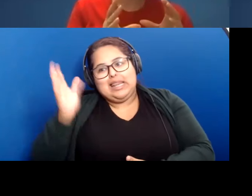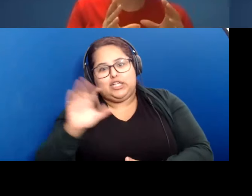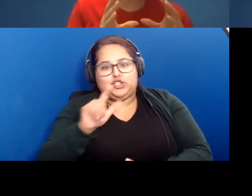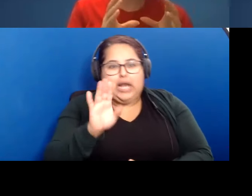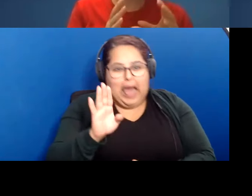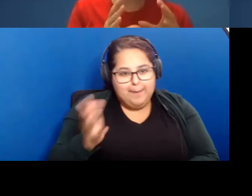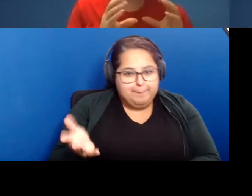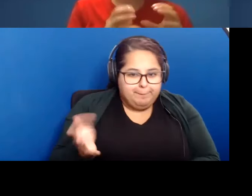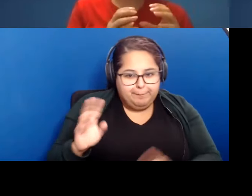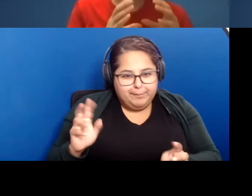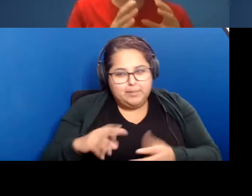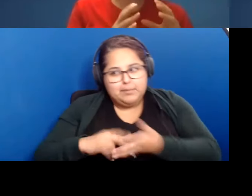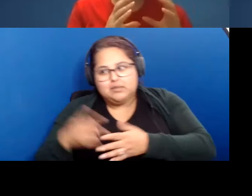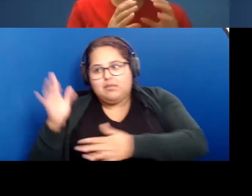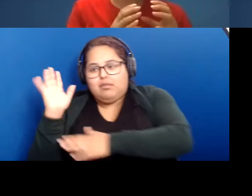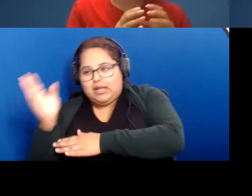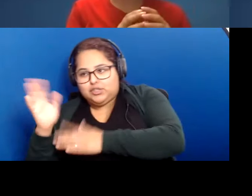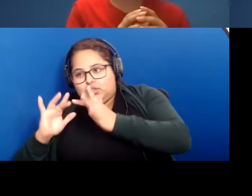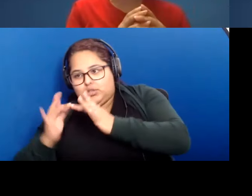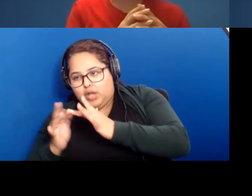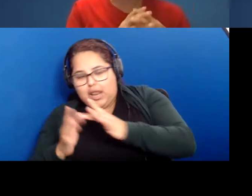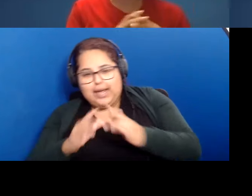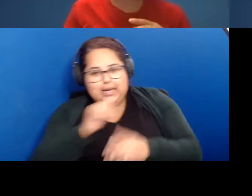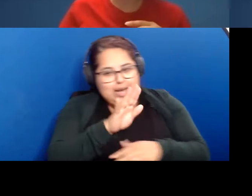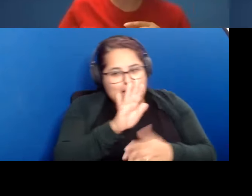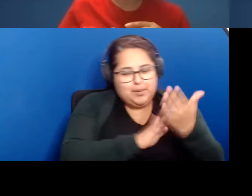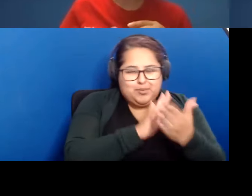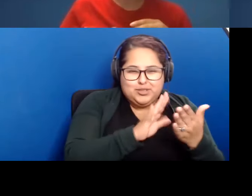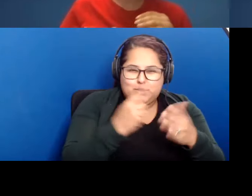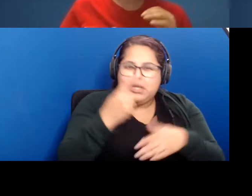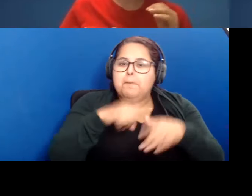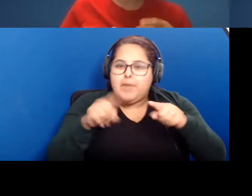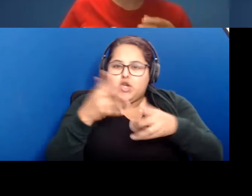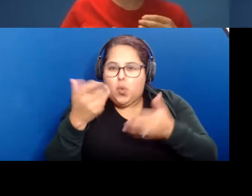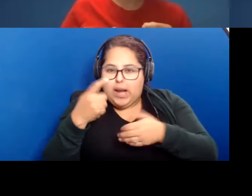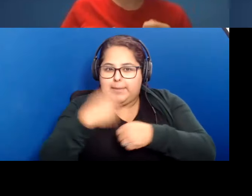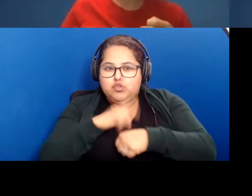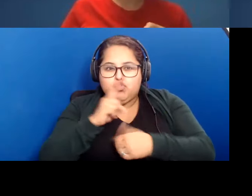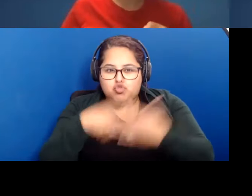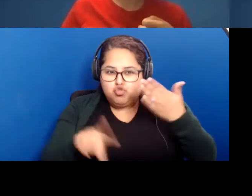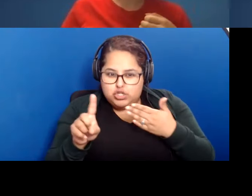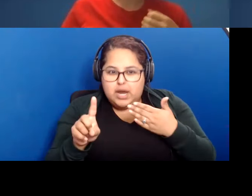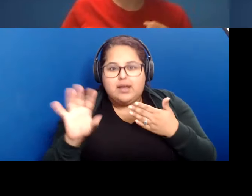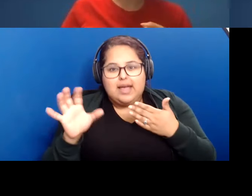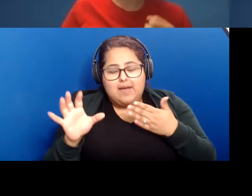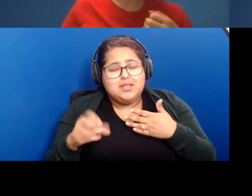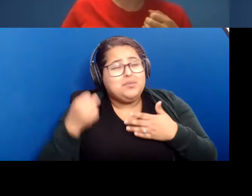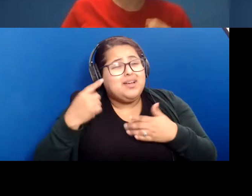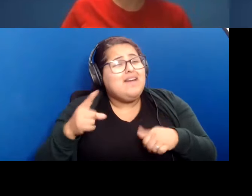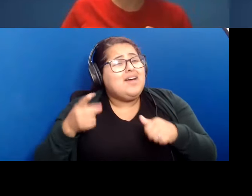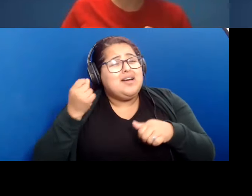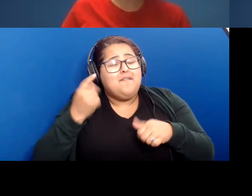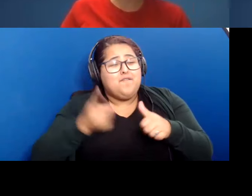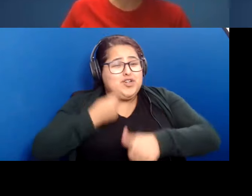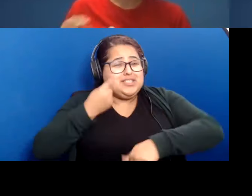only come to the part on campus for the in-person portion. And you always want to come to school the first day of school,